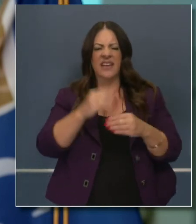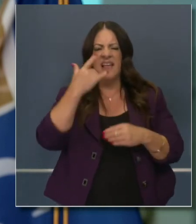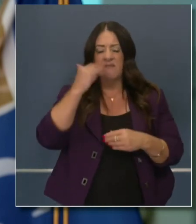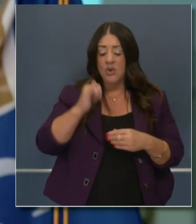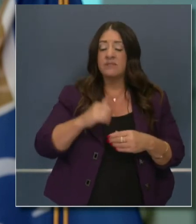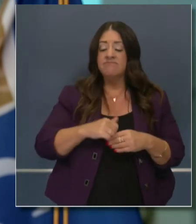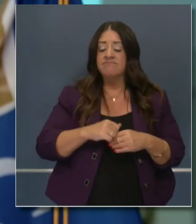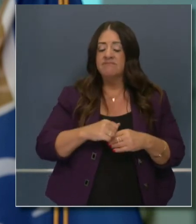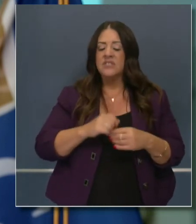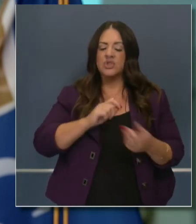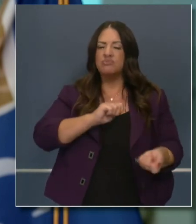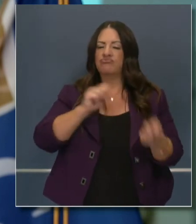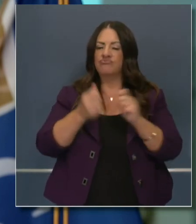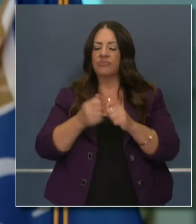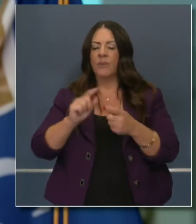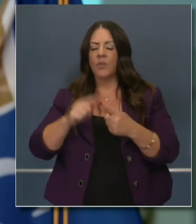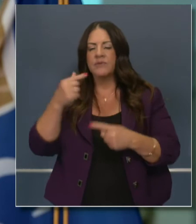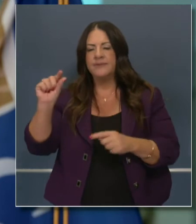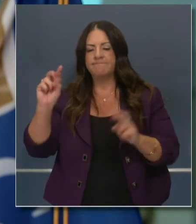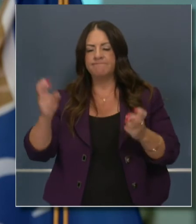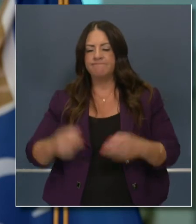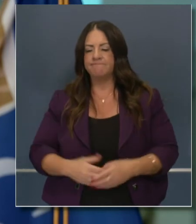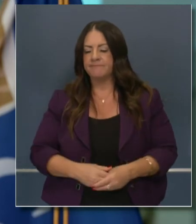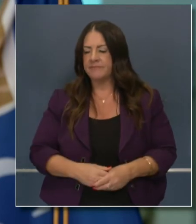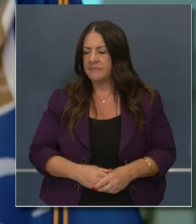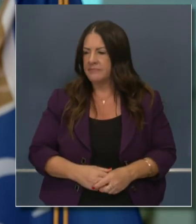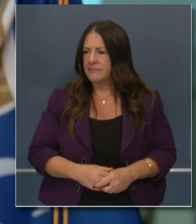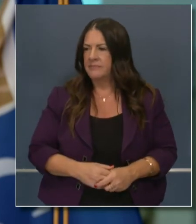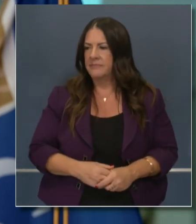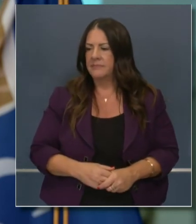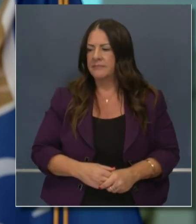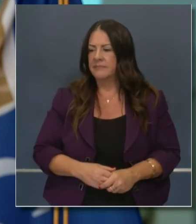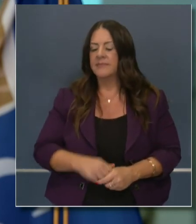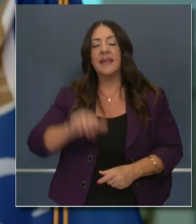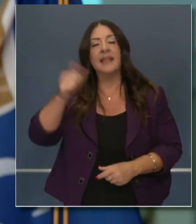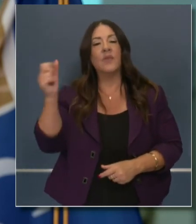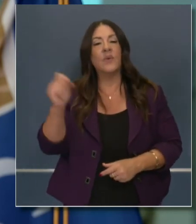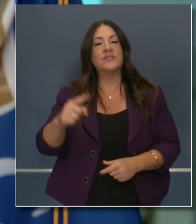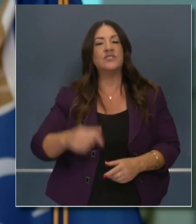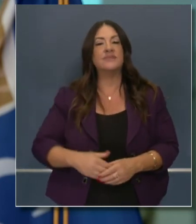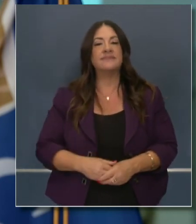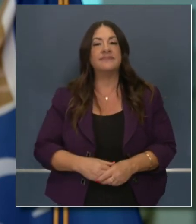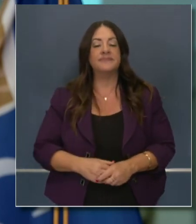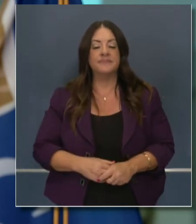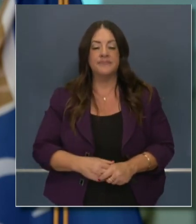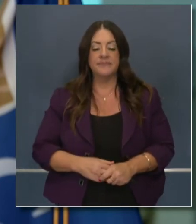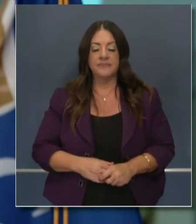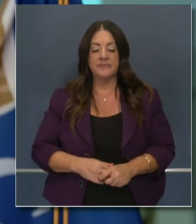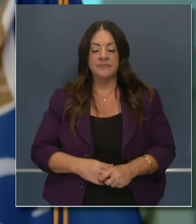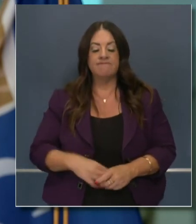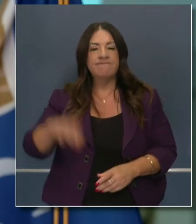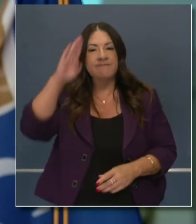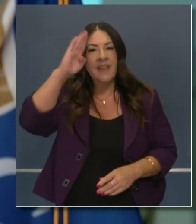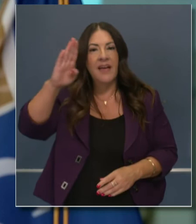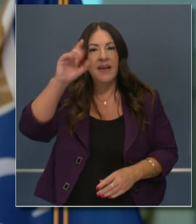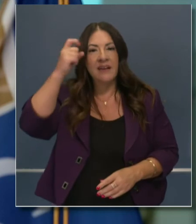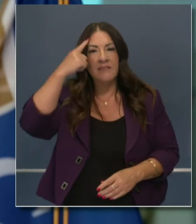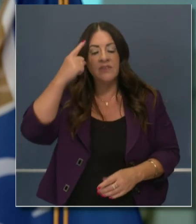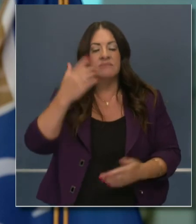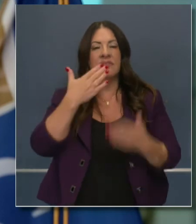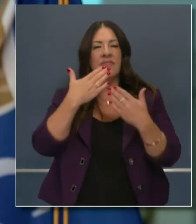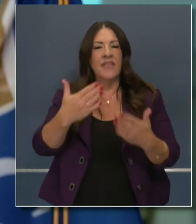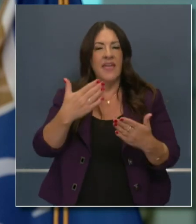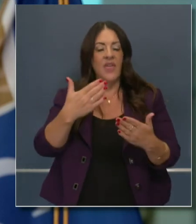Julie Watts, CBS 13. Hi, Governor. Thanks so much for taking